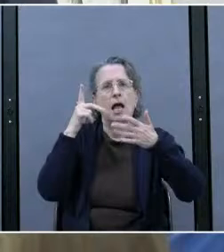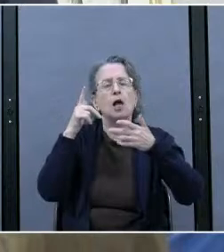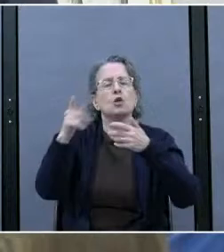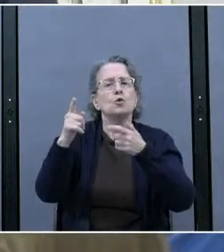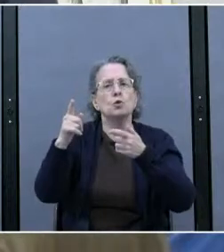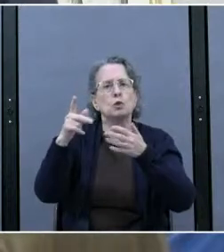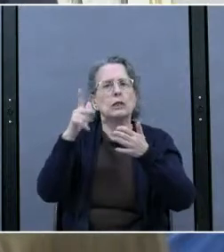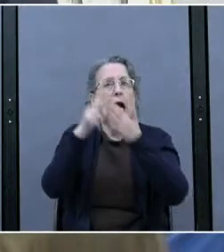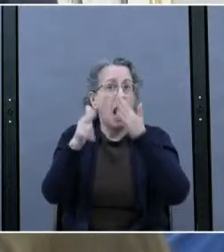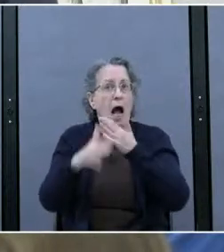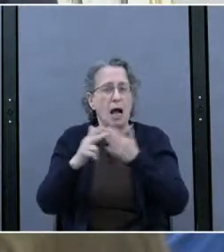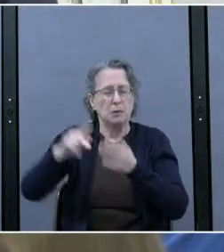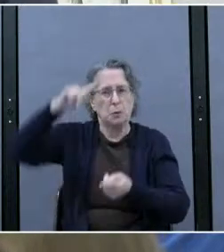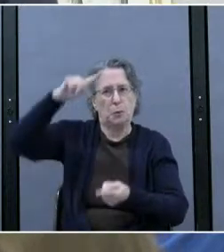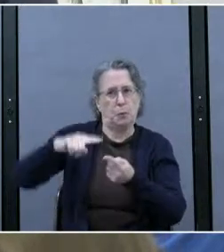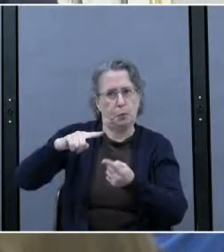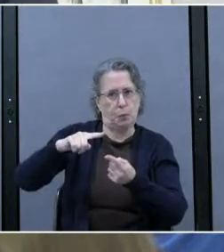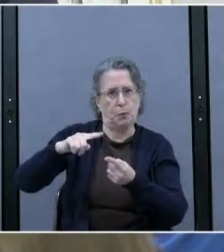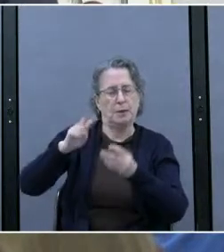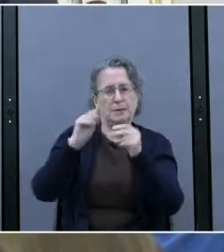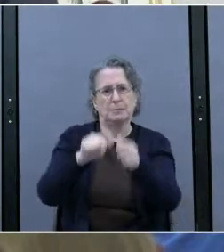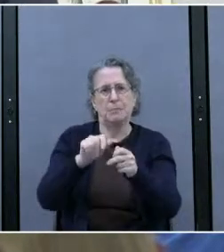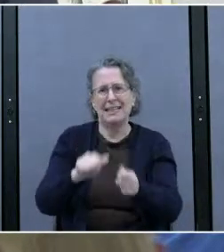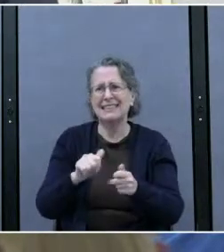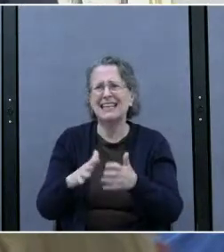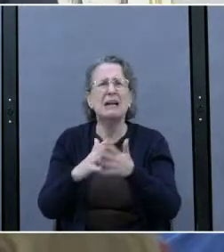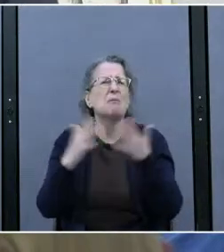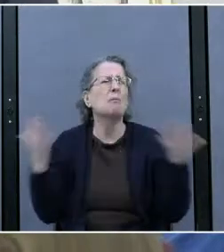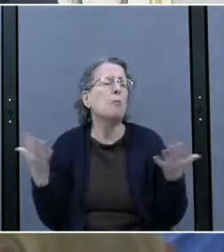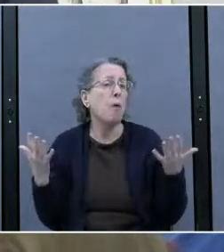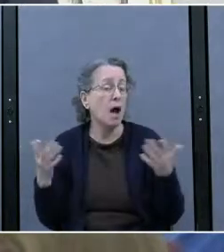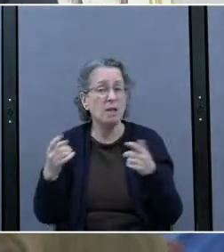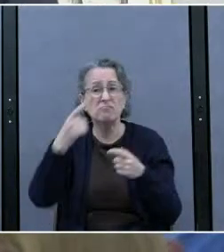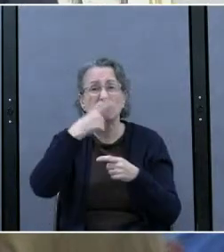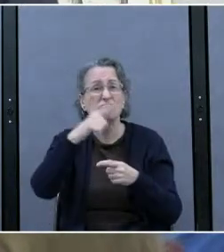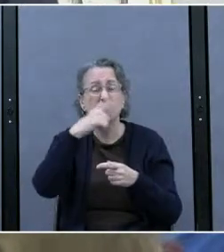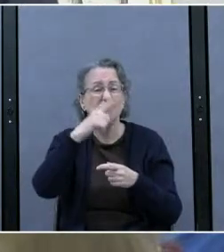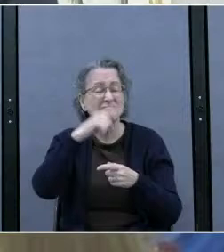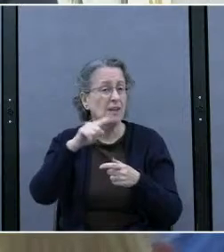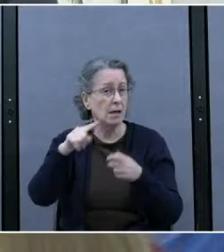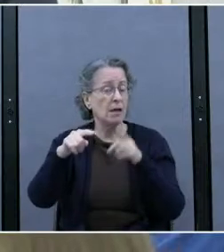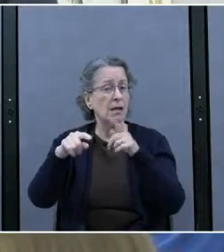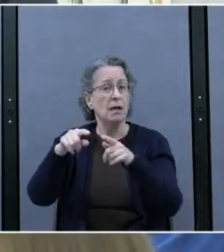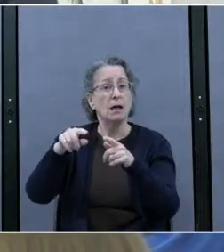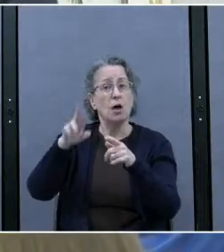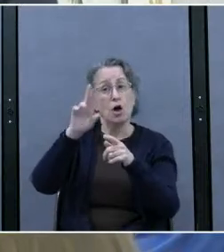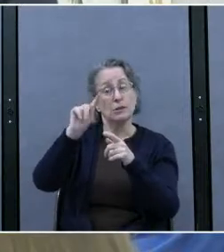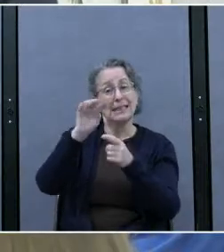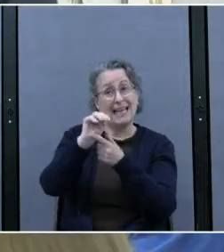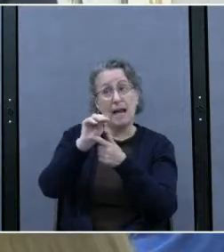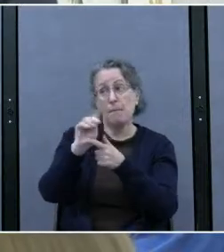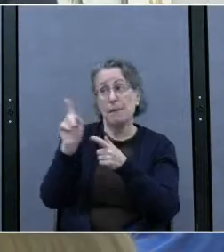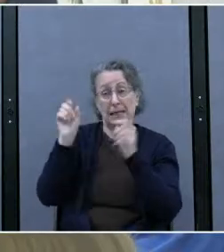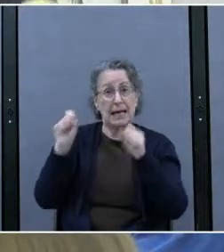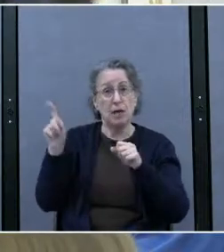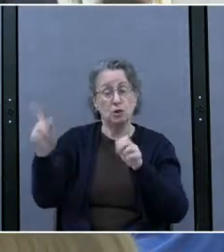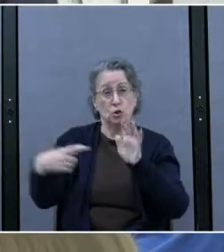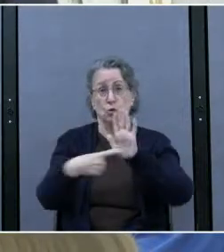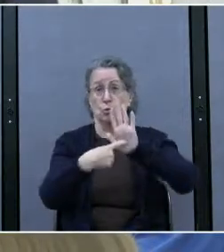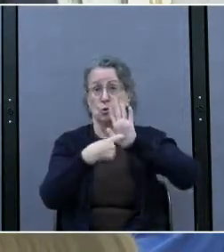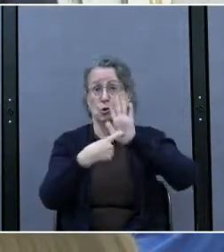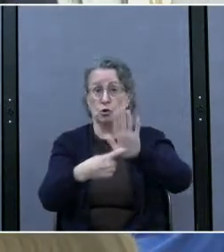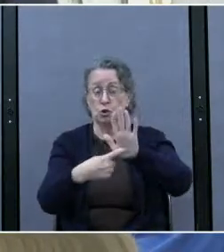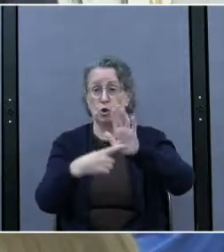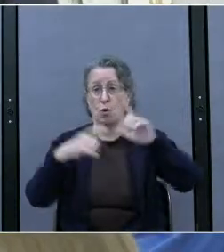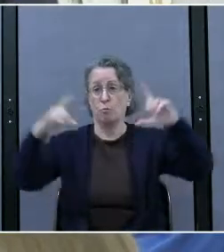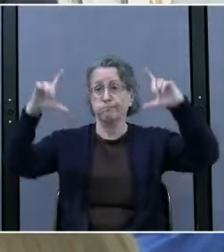wondering, for town meeting, could we have some kind of pie chart that says, because as